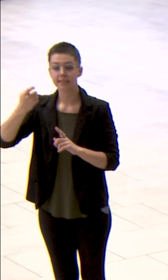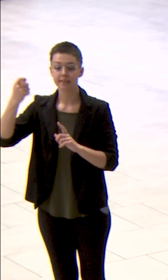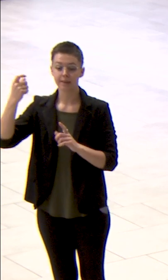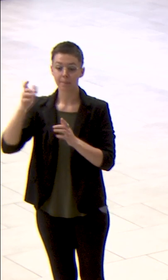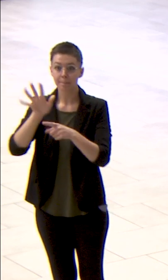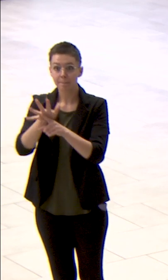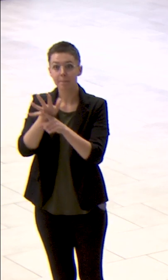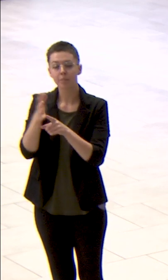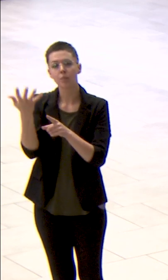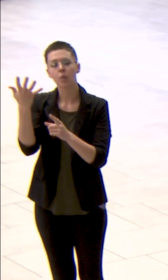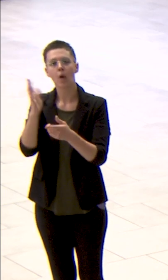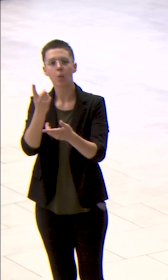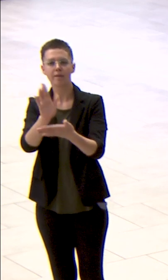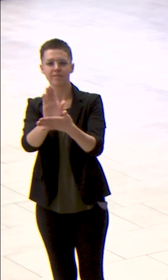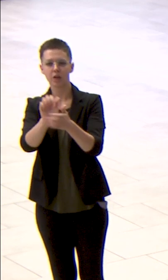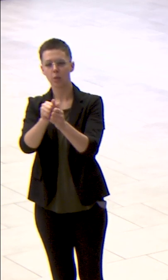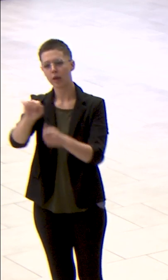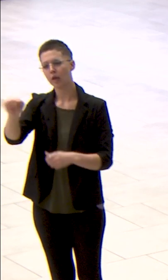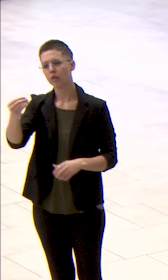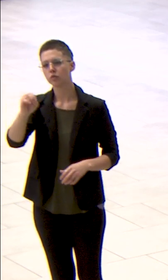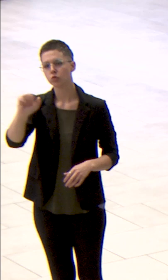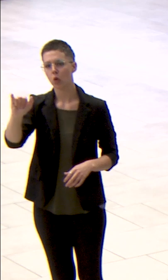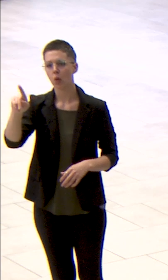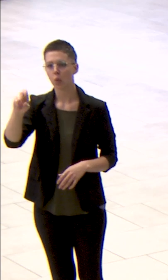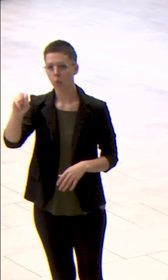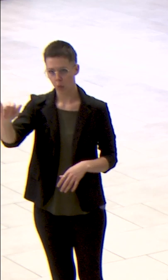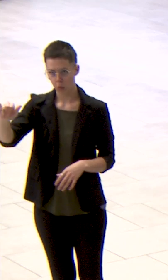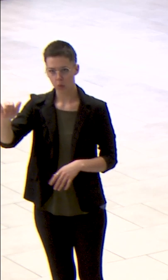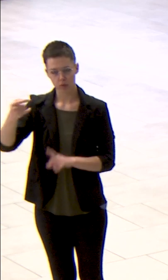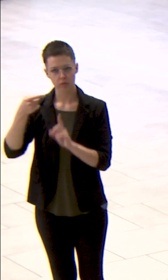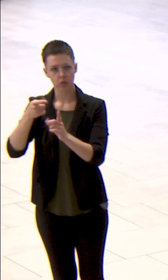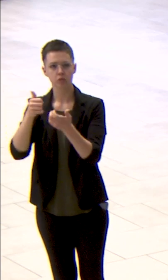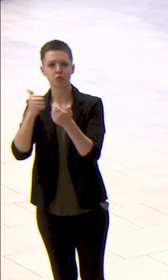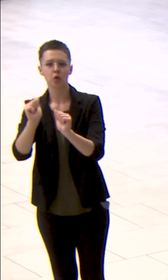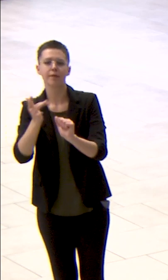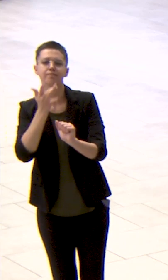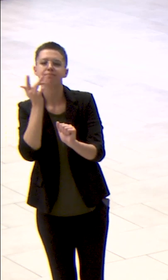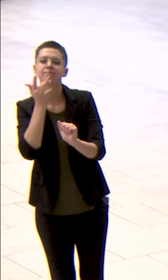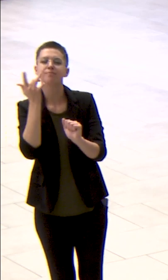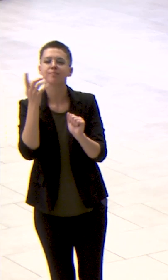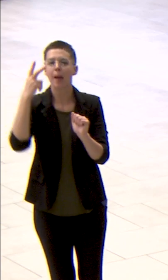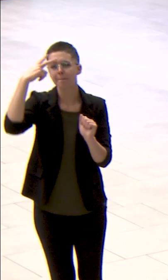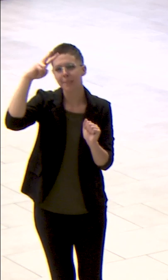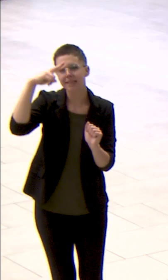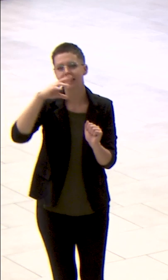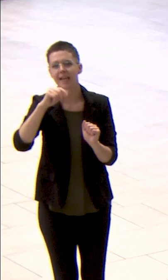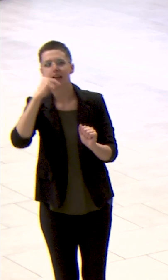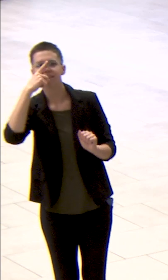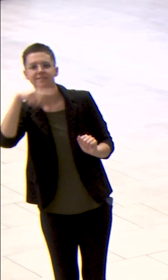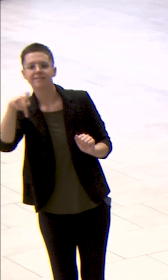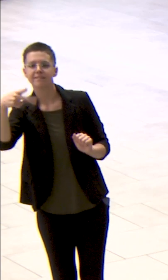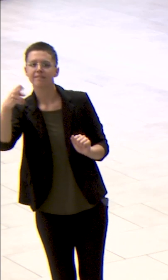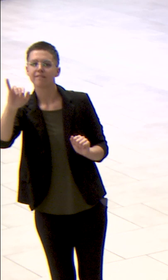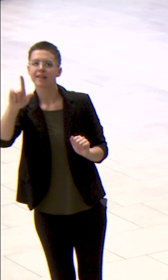a video that we did with Joe Coy. And it was, you know, trying, like, Mexican desserts and Filipino desserts and just sort of bringing